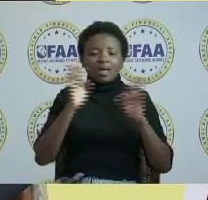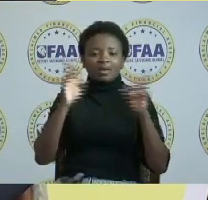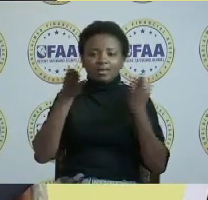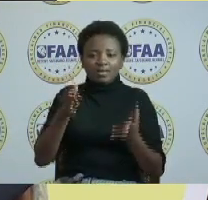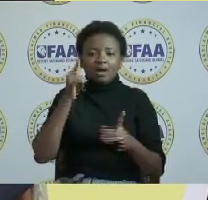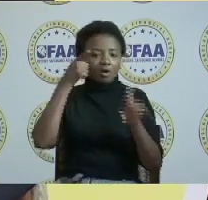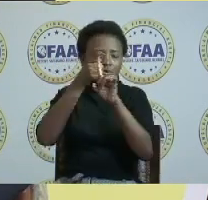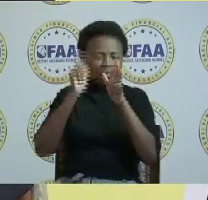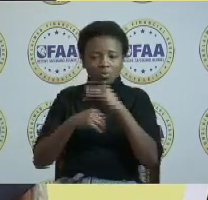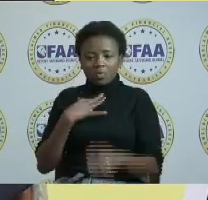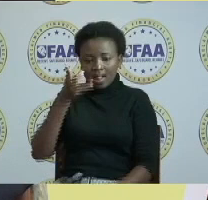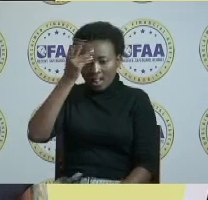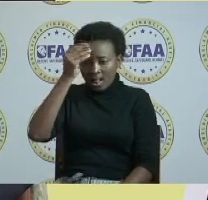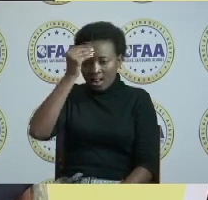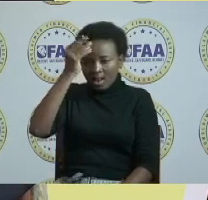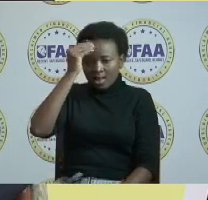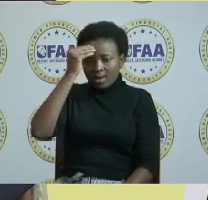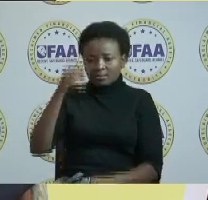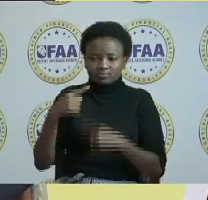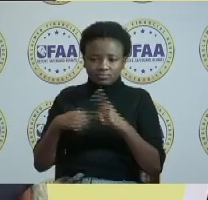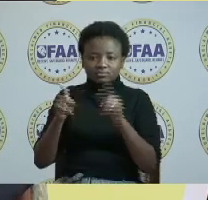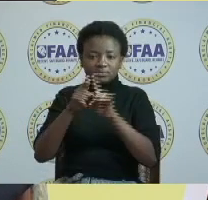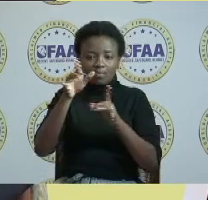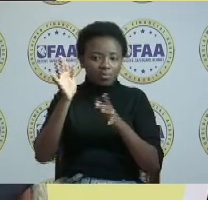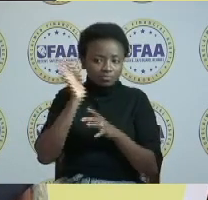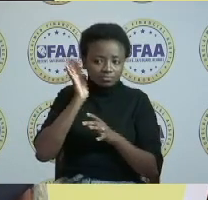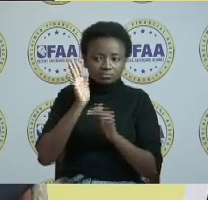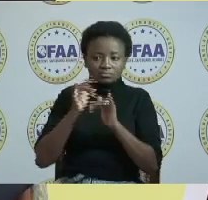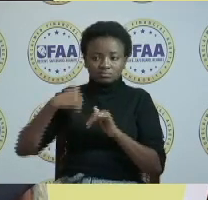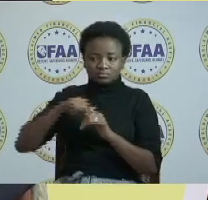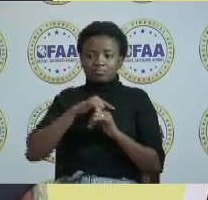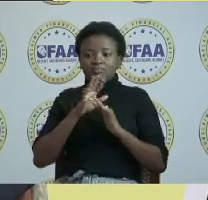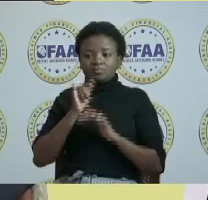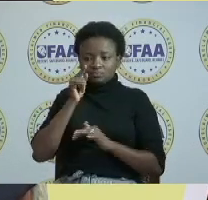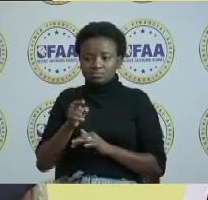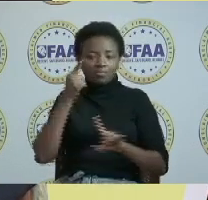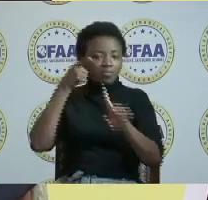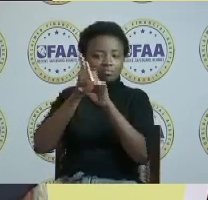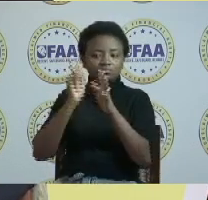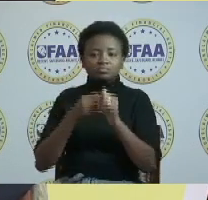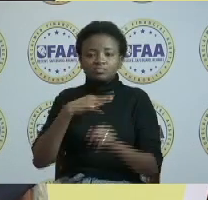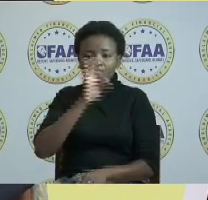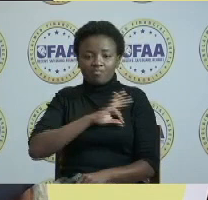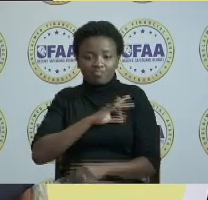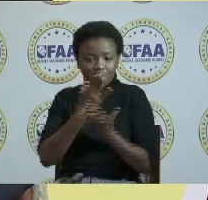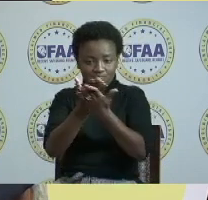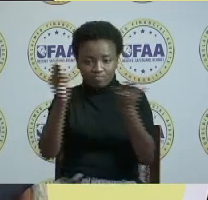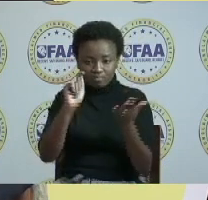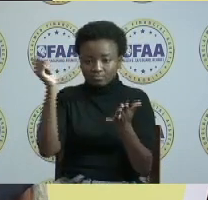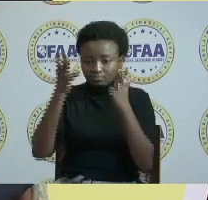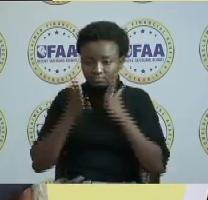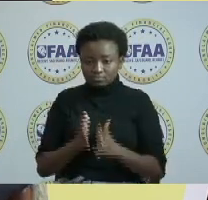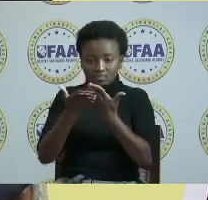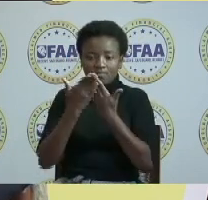today that we want to hear from you, as you also hear from us. And all this is for the benefit of our Mwananchi to